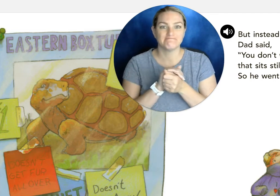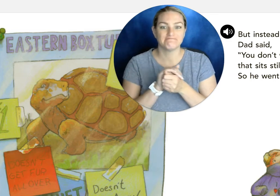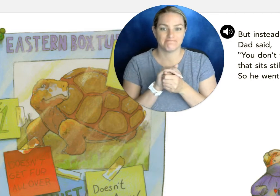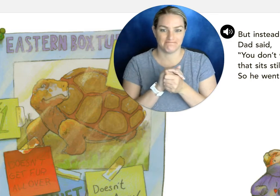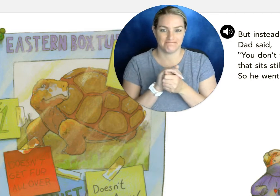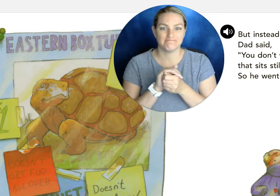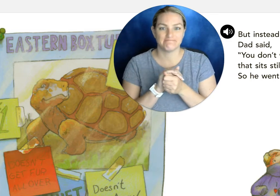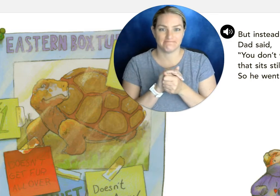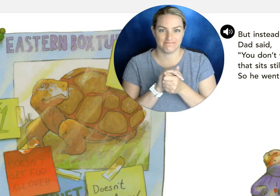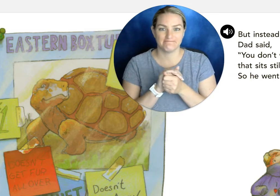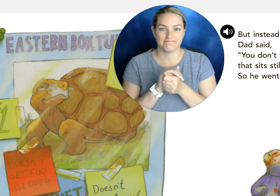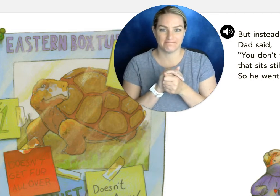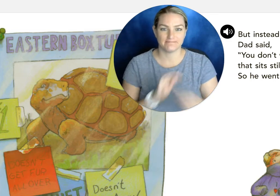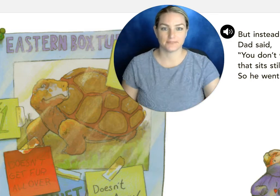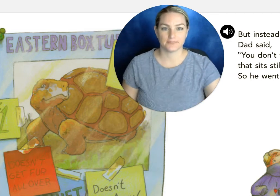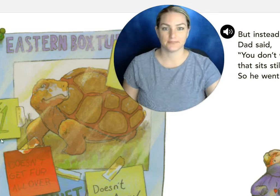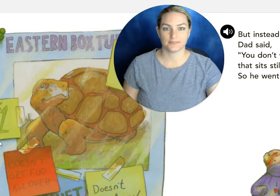said.